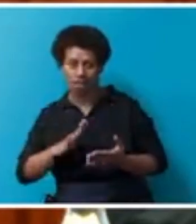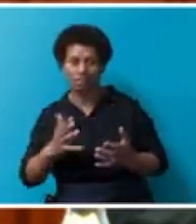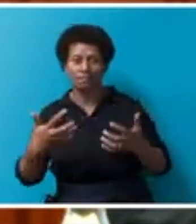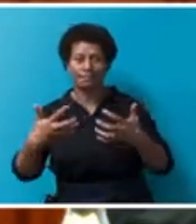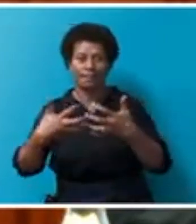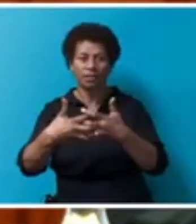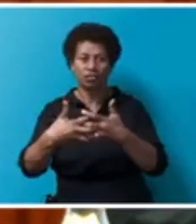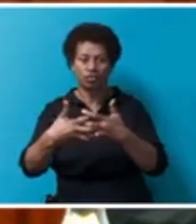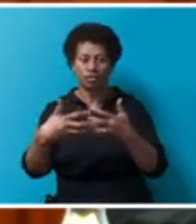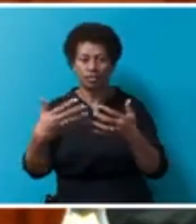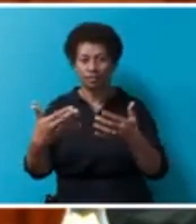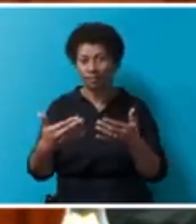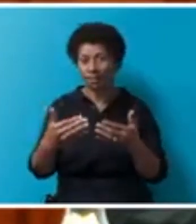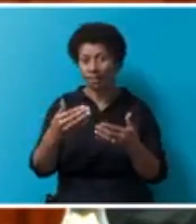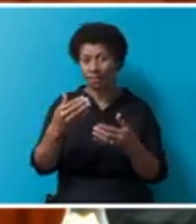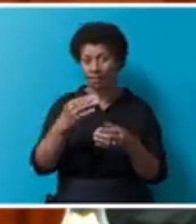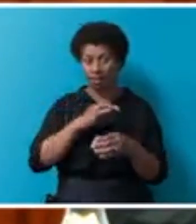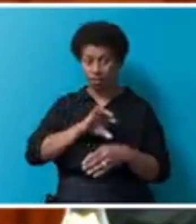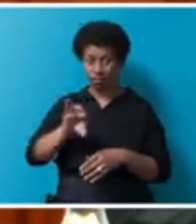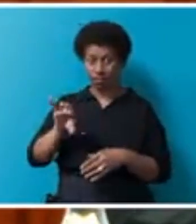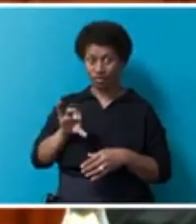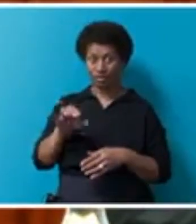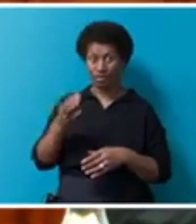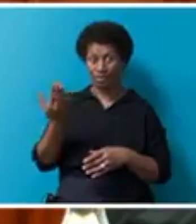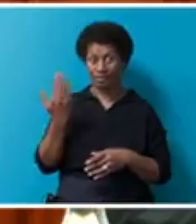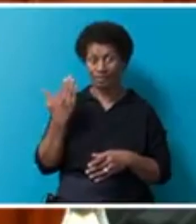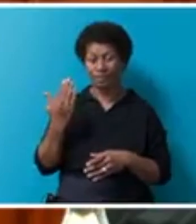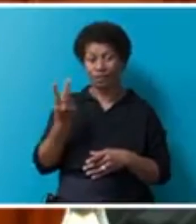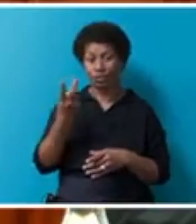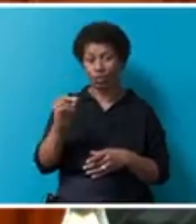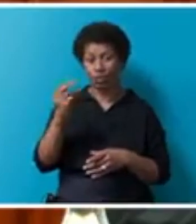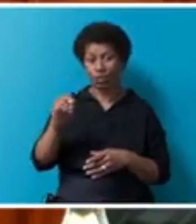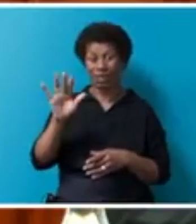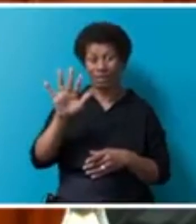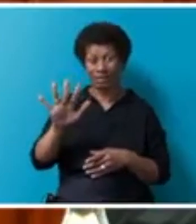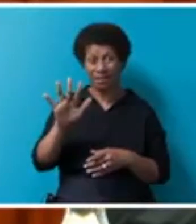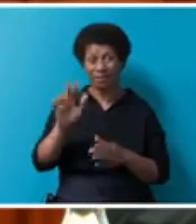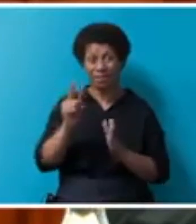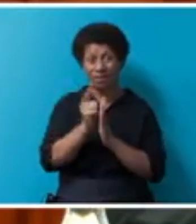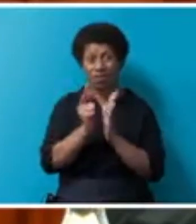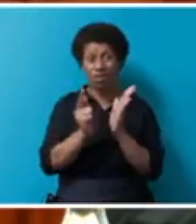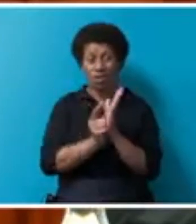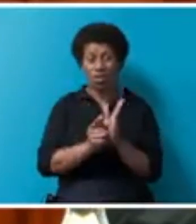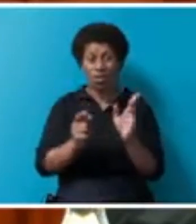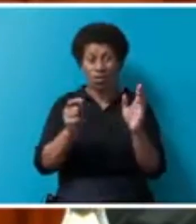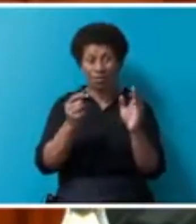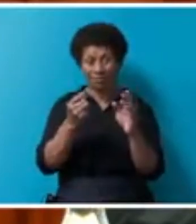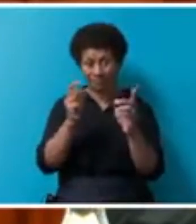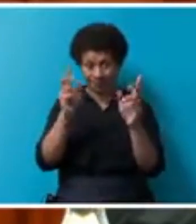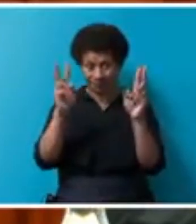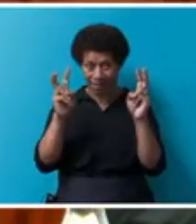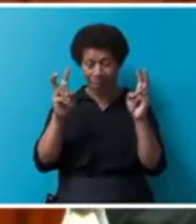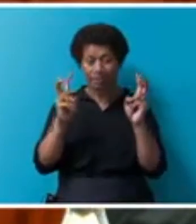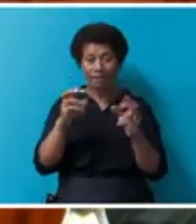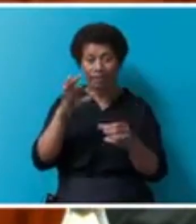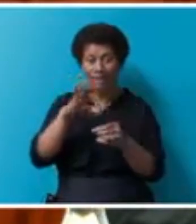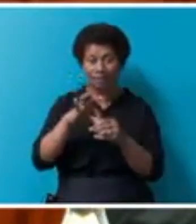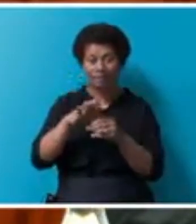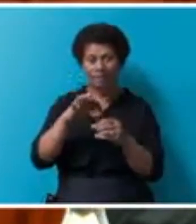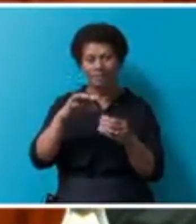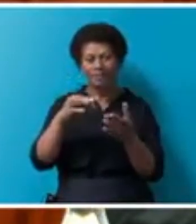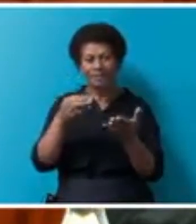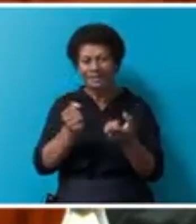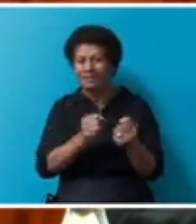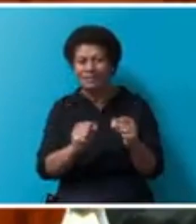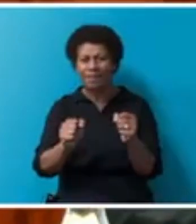the Commission led the electoral law reform of 2025 under the theme, an electoral system for the people, from